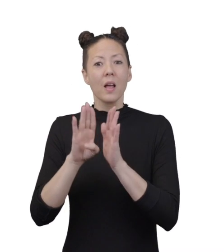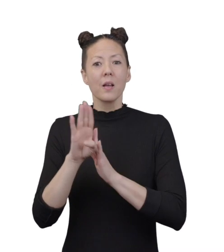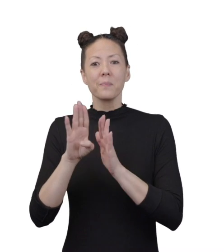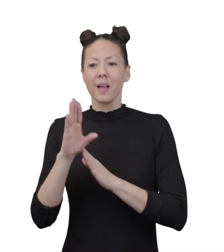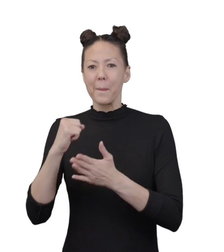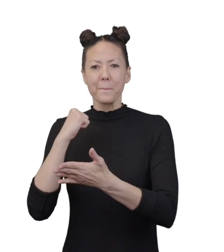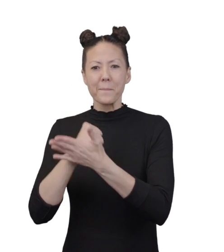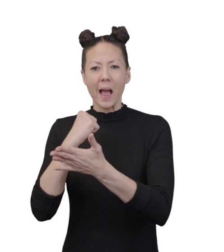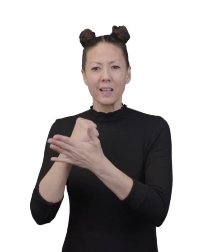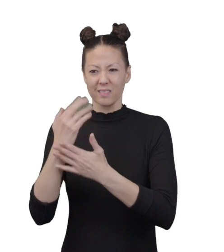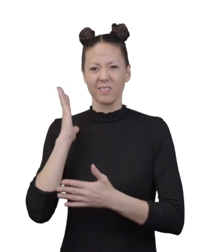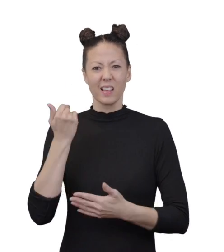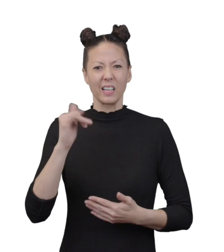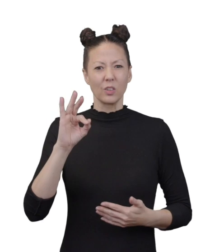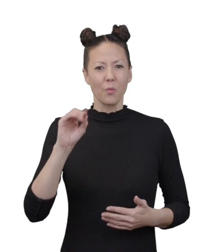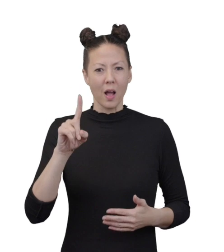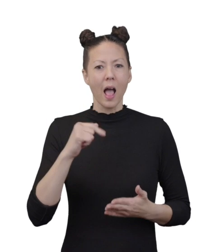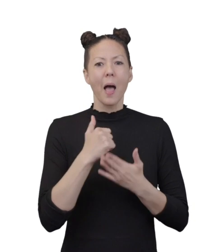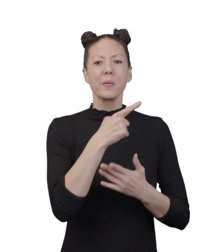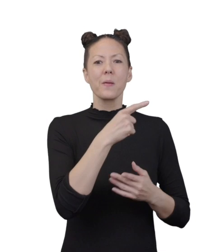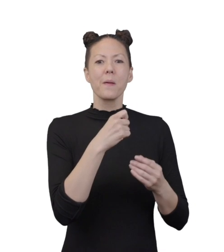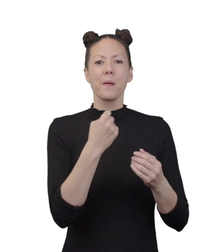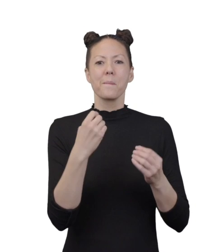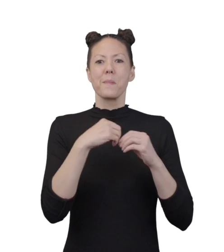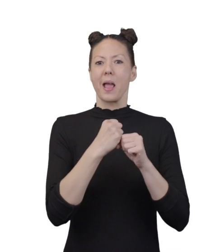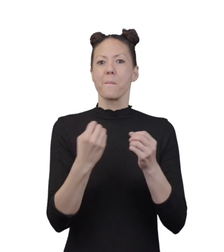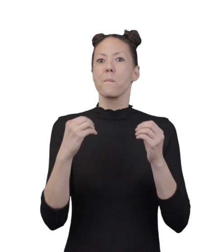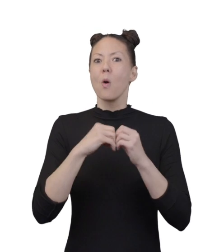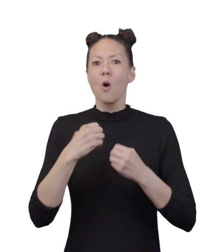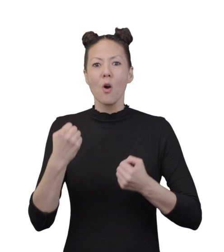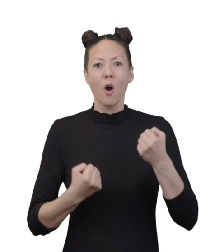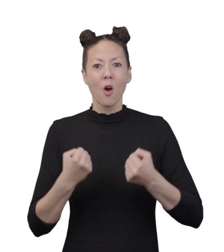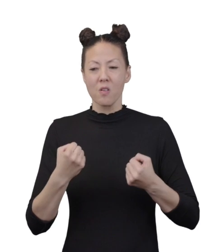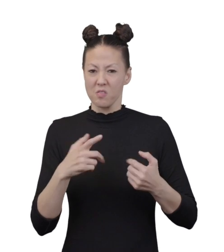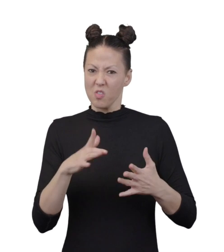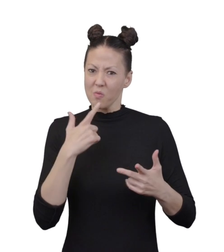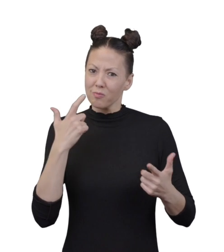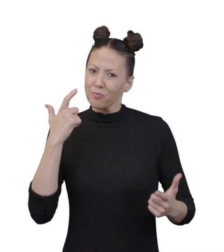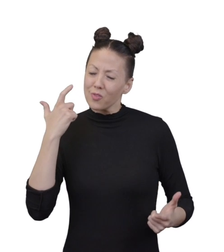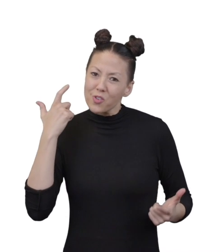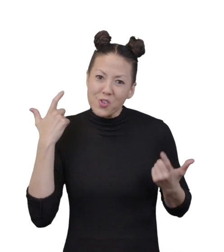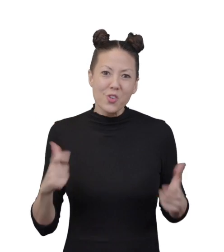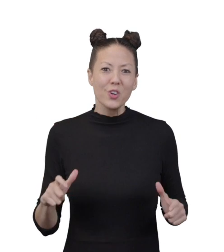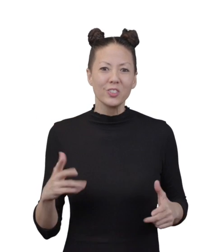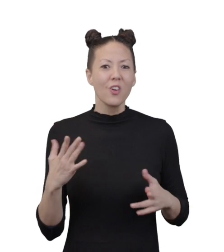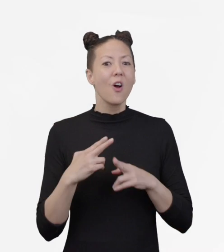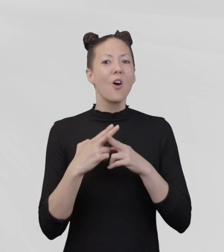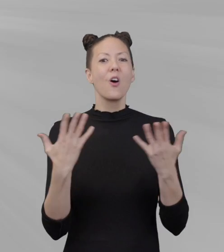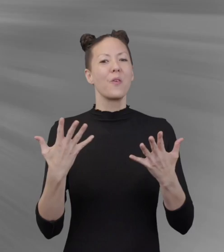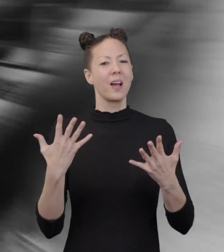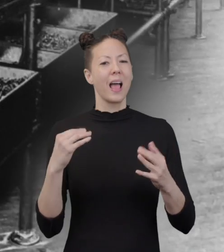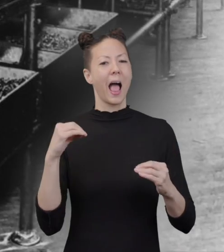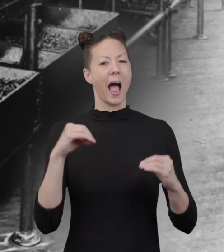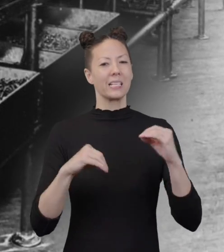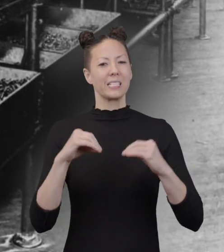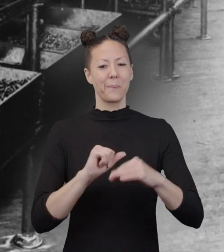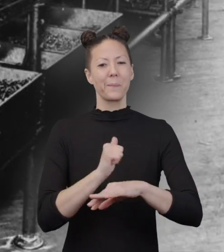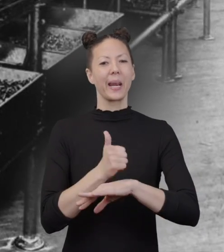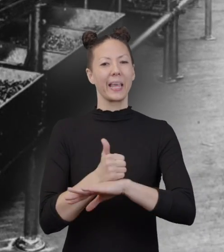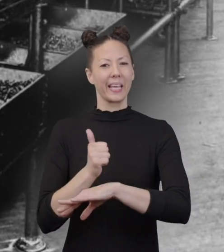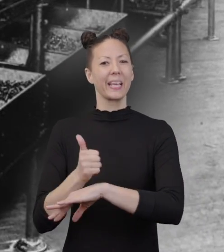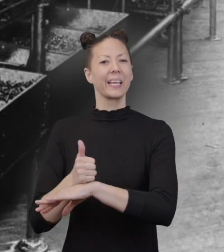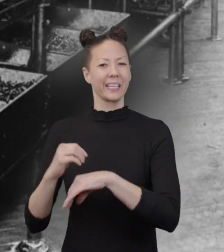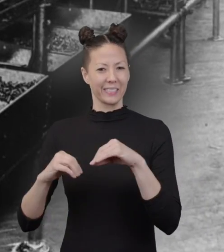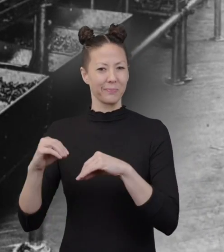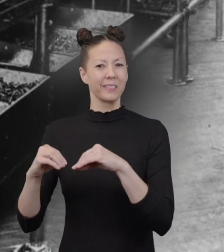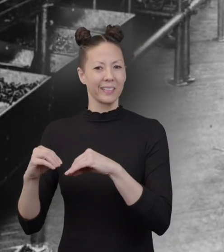in 1901 to help him make cars. This was huge. It was called the assembly line. You may